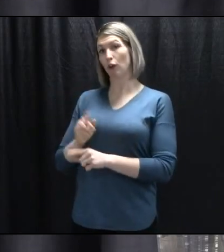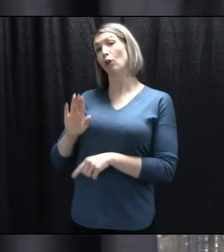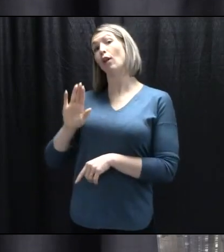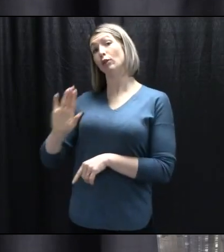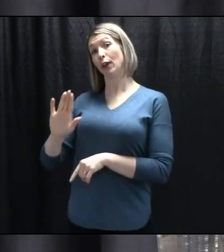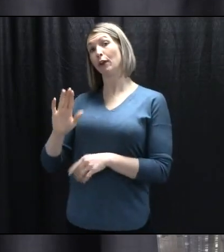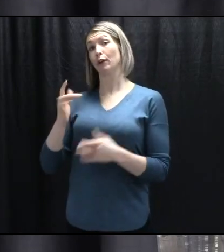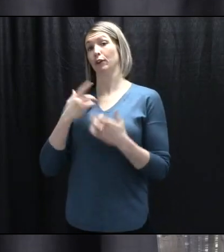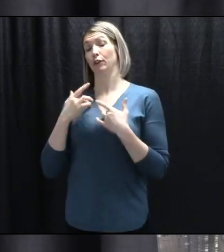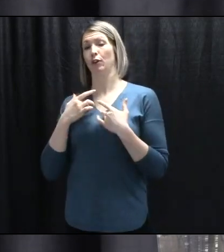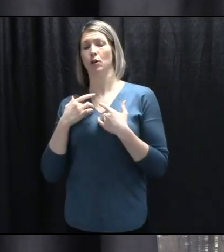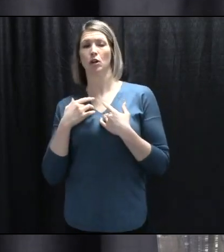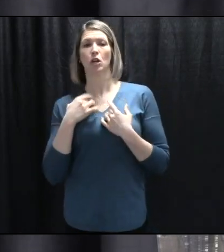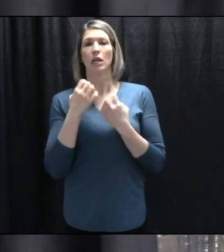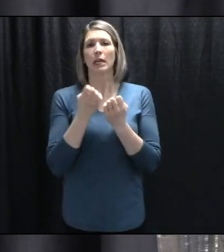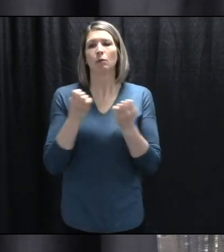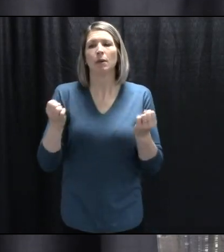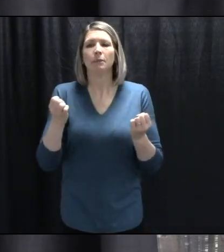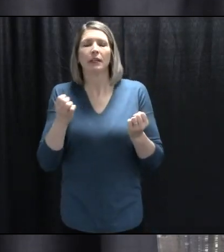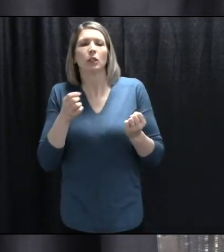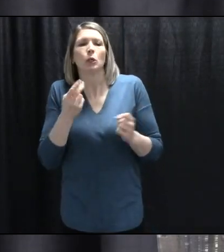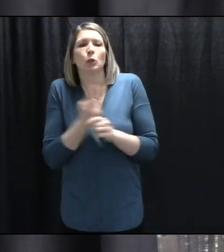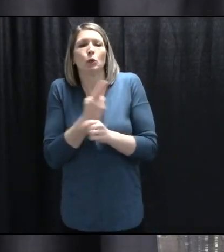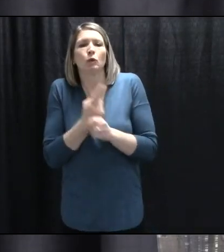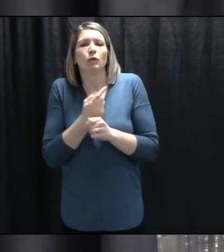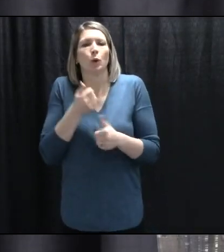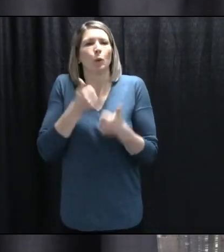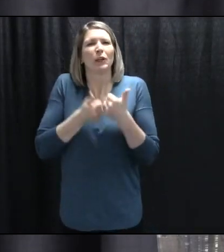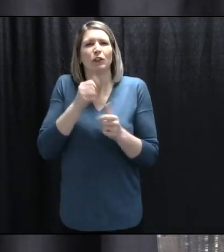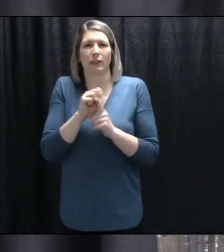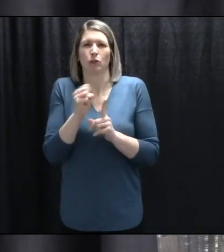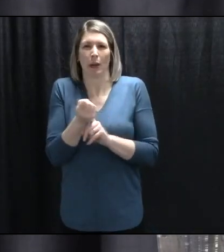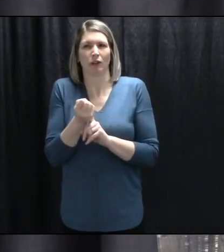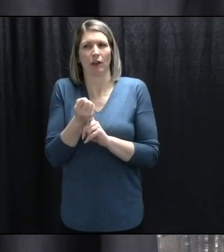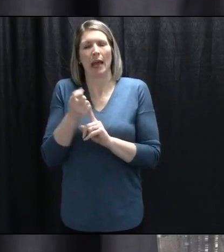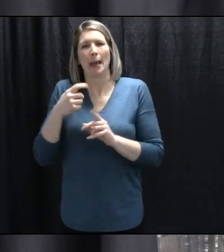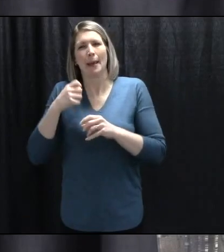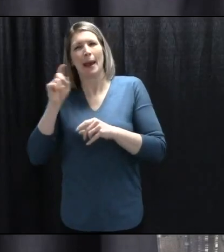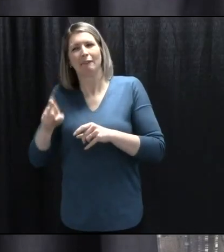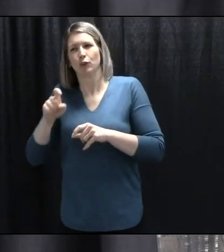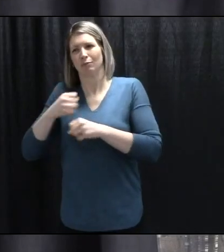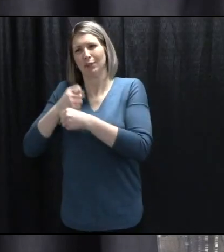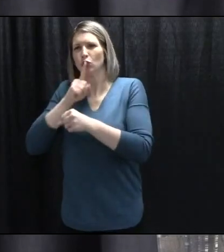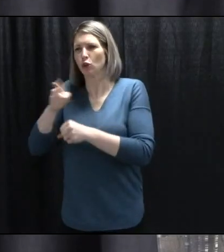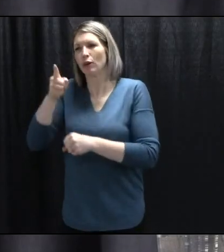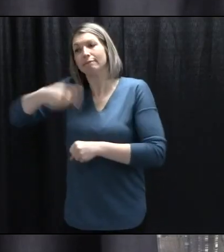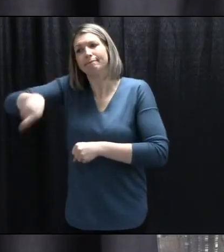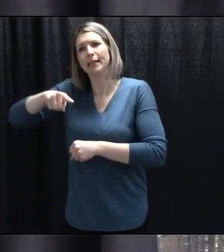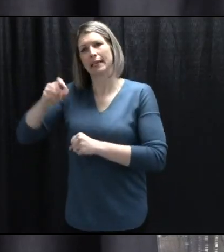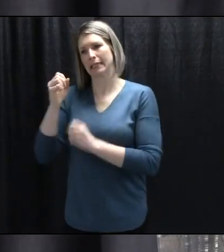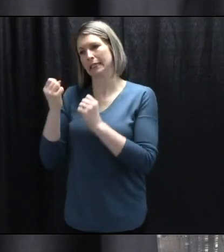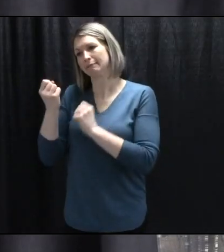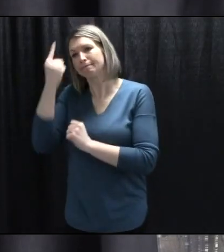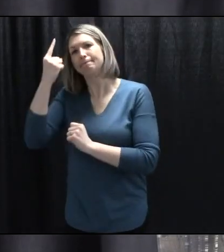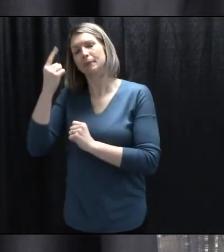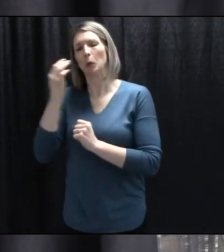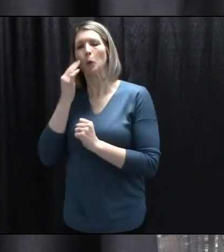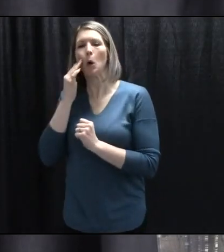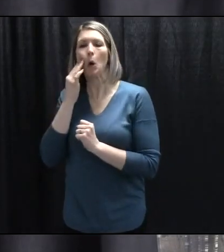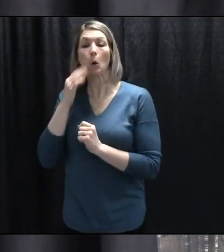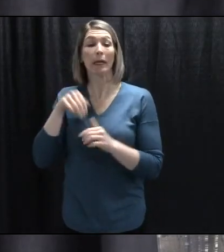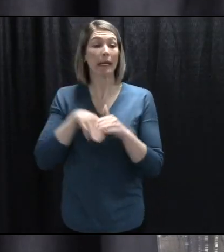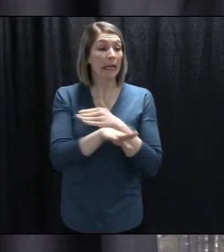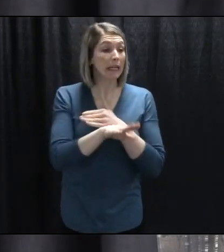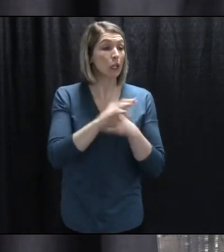are about what equipment should be used in what circumstances. I think part of this is showing them the evidence we have from